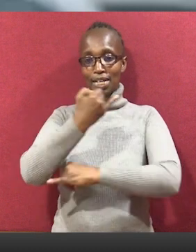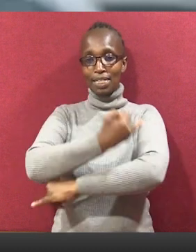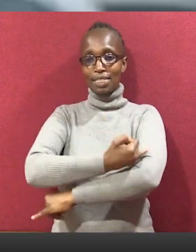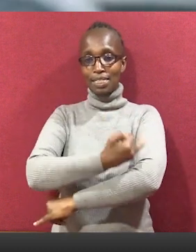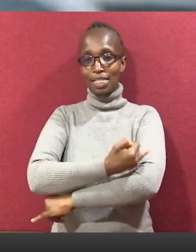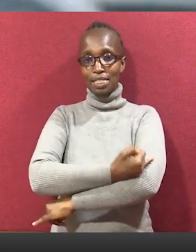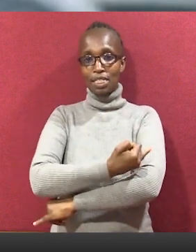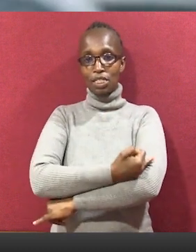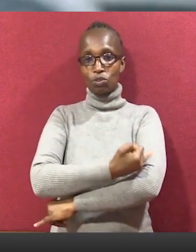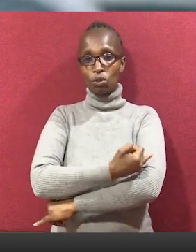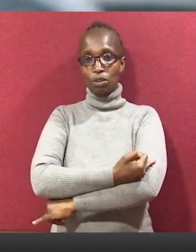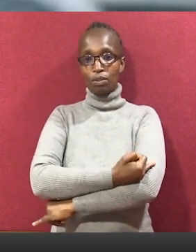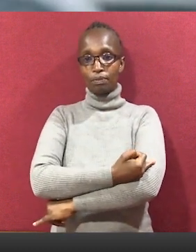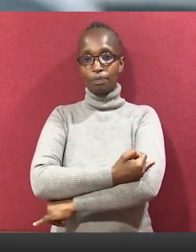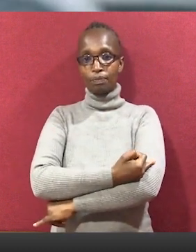4,000 institutions.